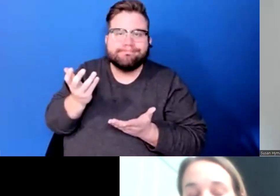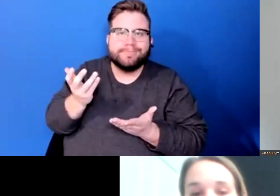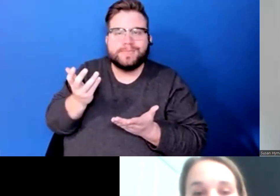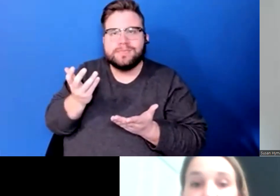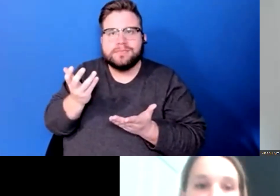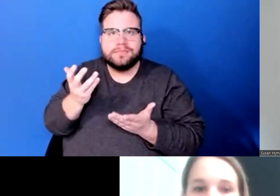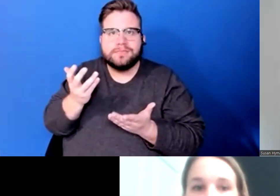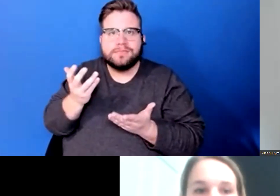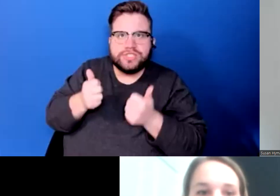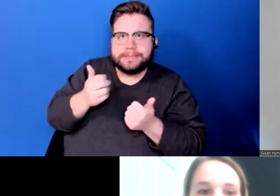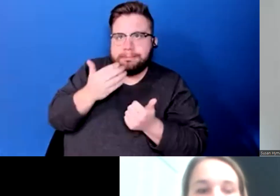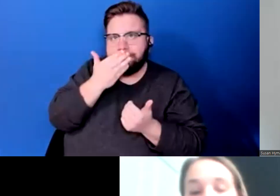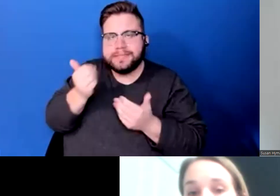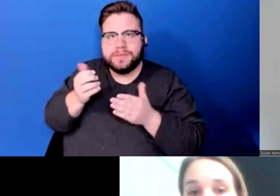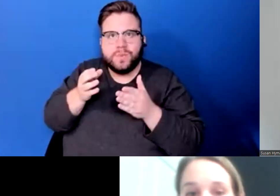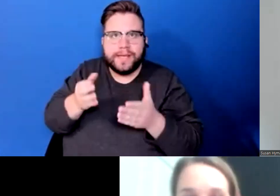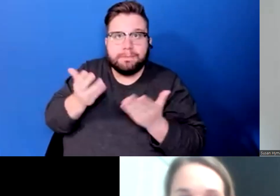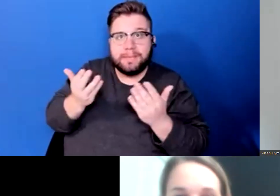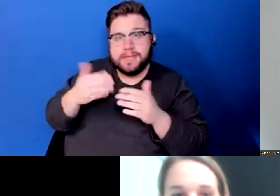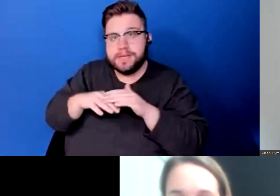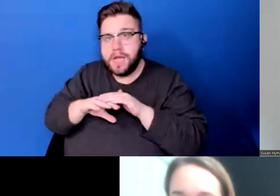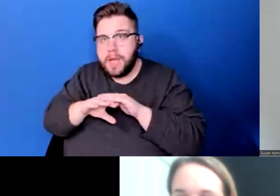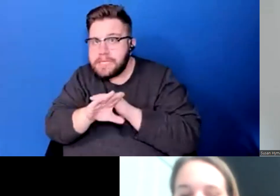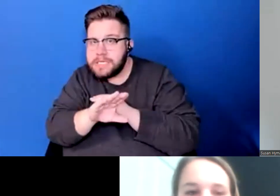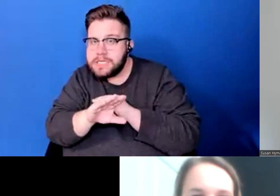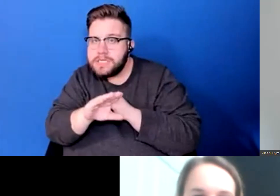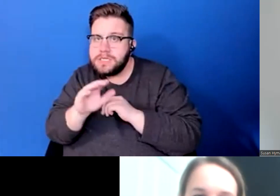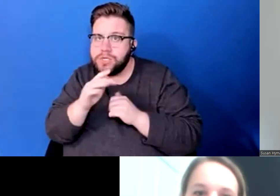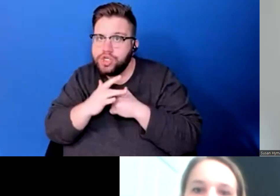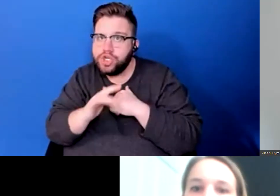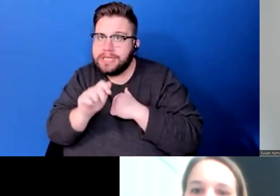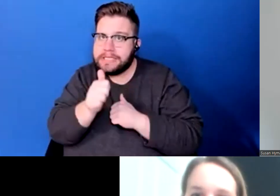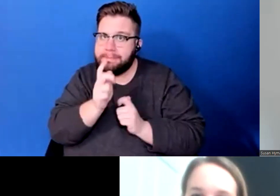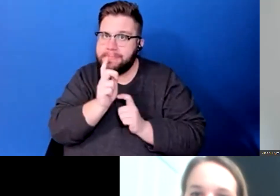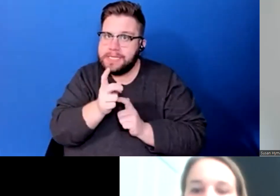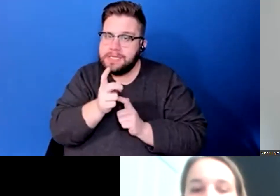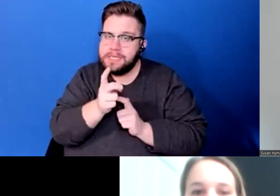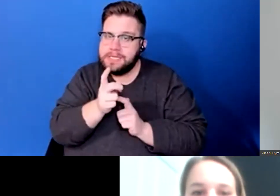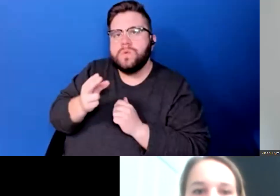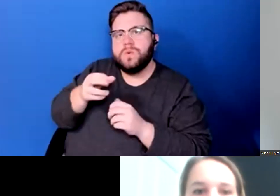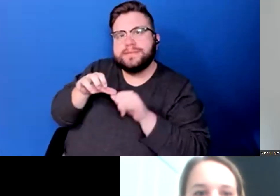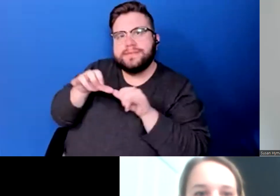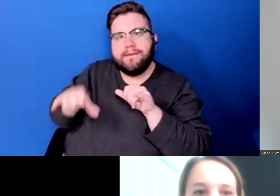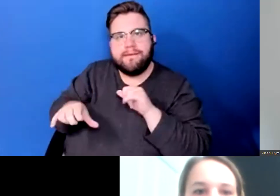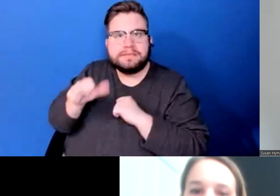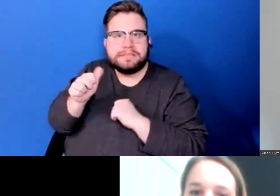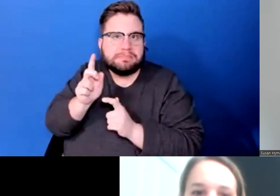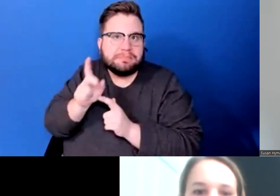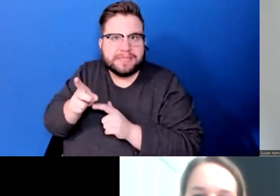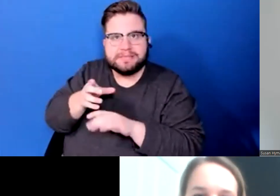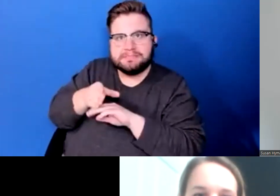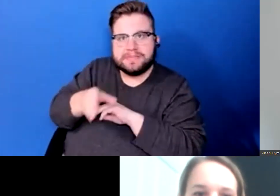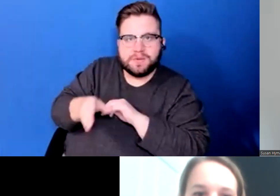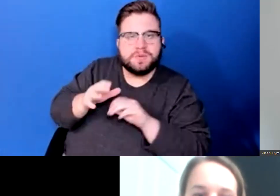maybe it's come in 10 minutes early or stay at the end of the day 10 minutes to review a checklist or visuals